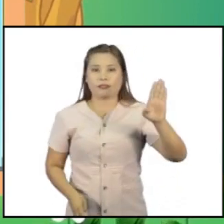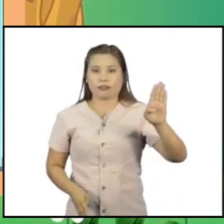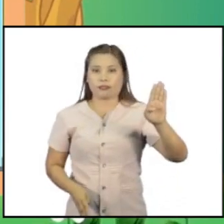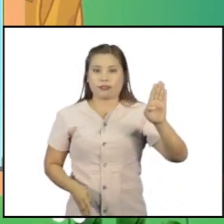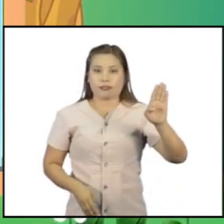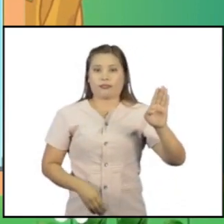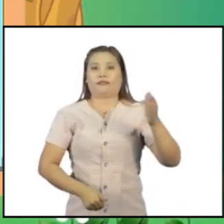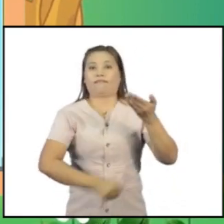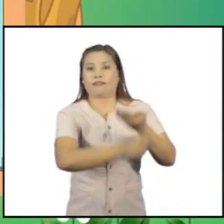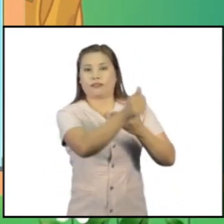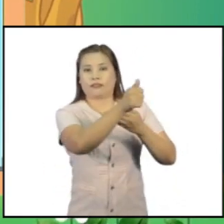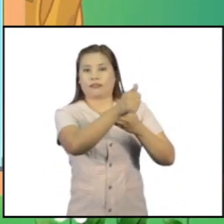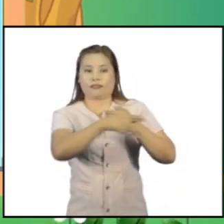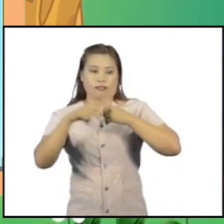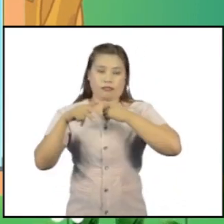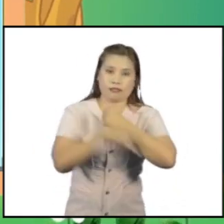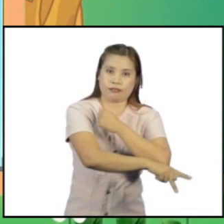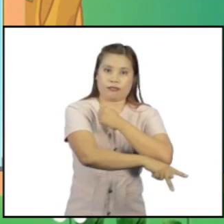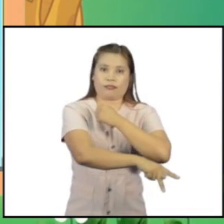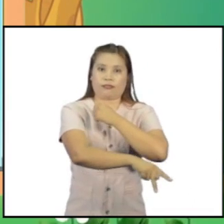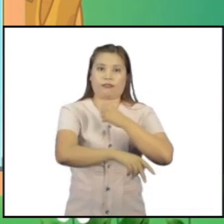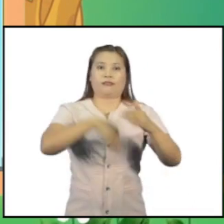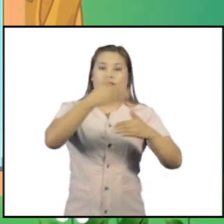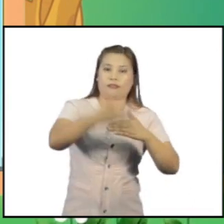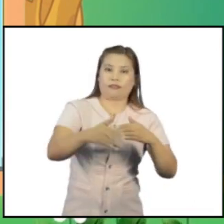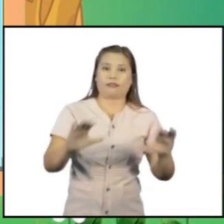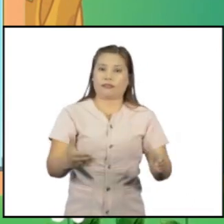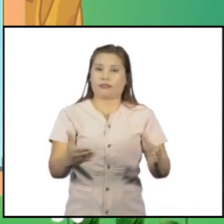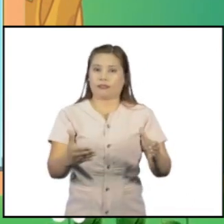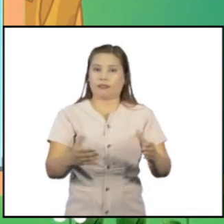B. He threatened to punch Benny after class.